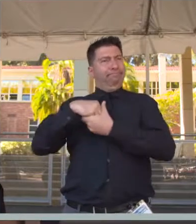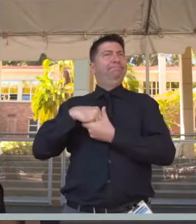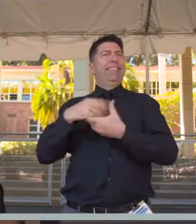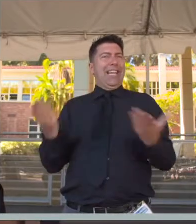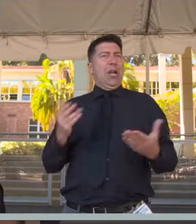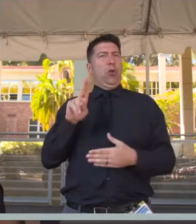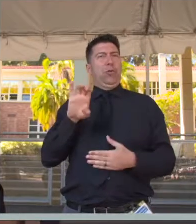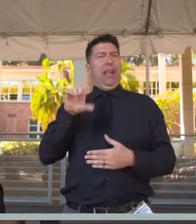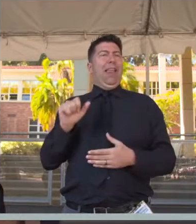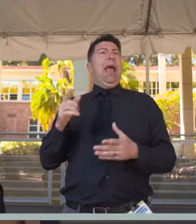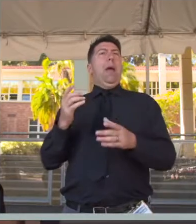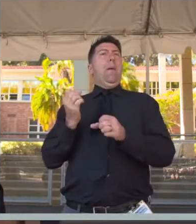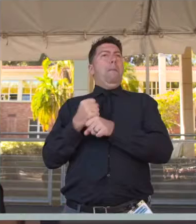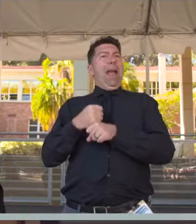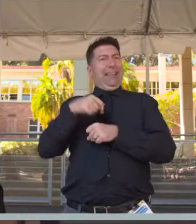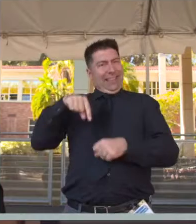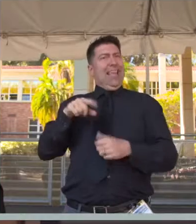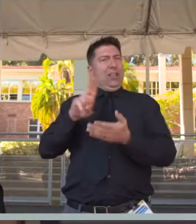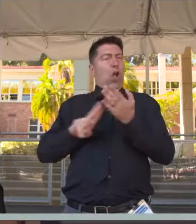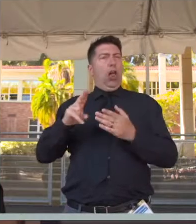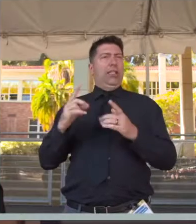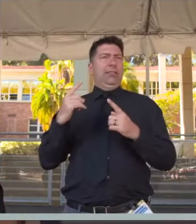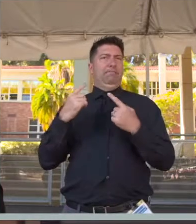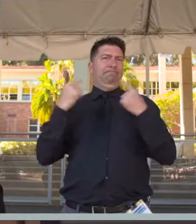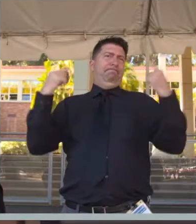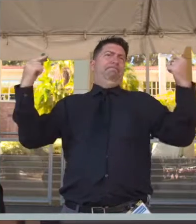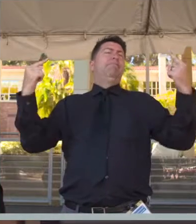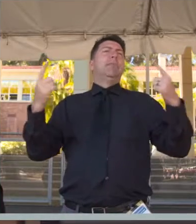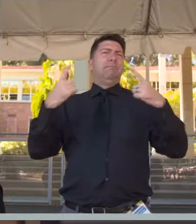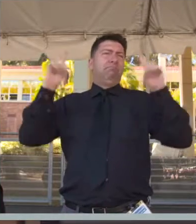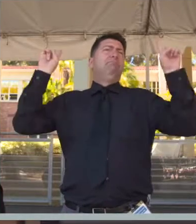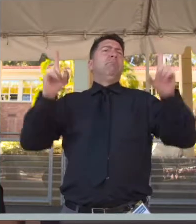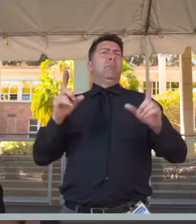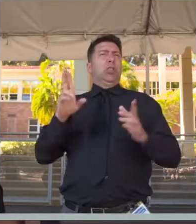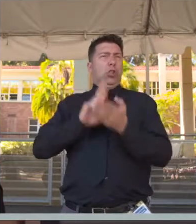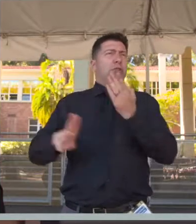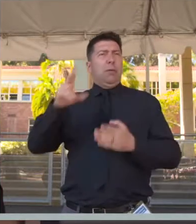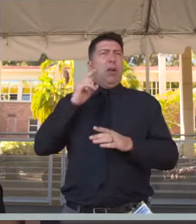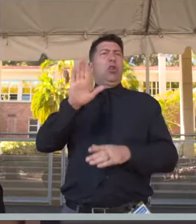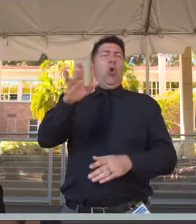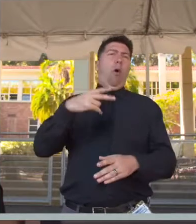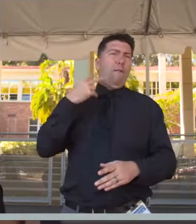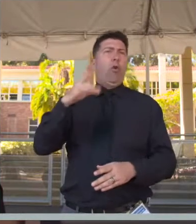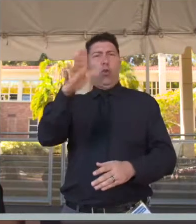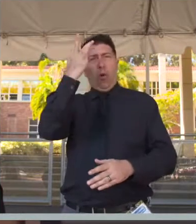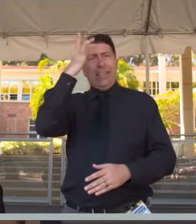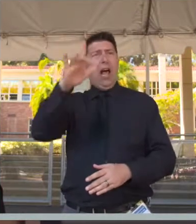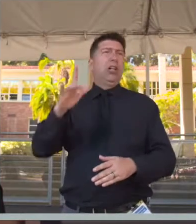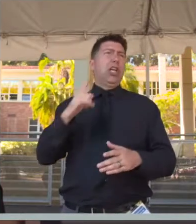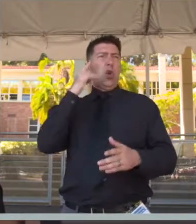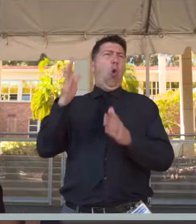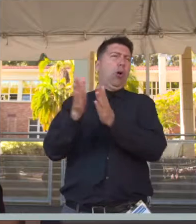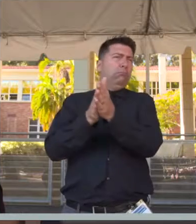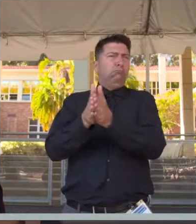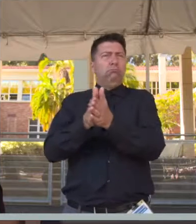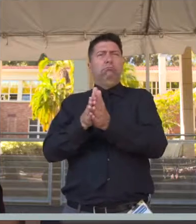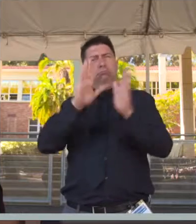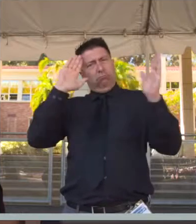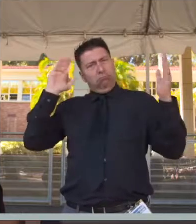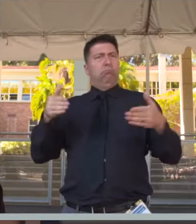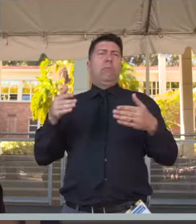make UCLA an acclaimed institution because of your strength, your voice, your intelligence, and your determination